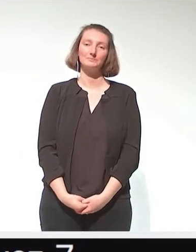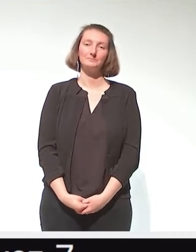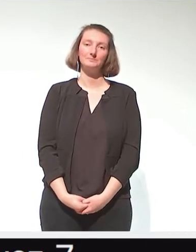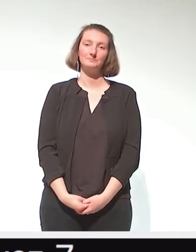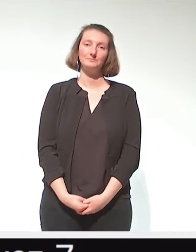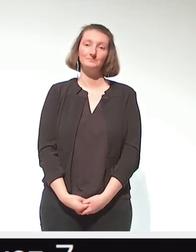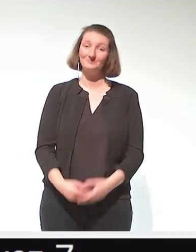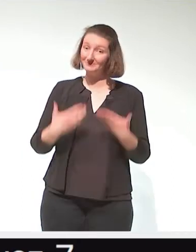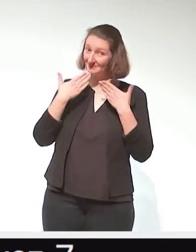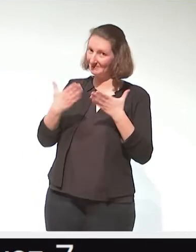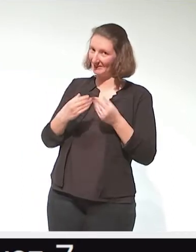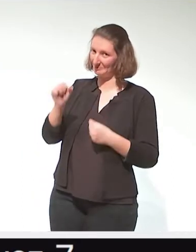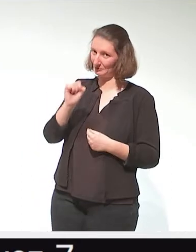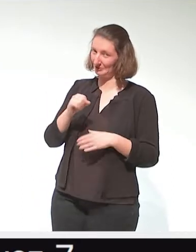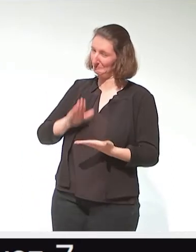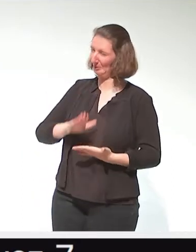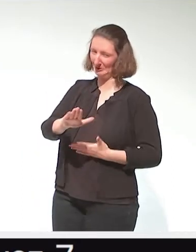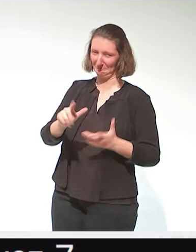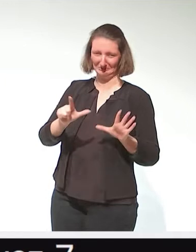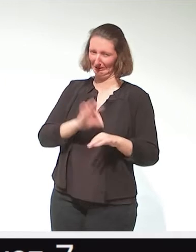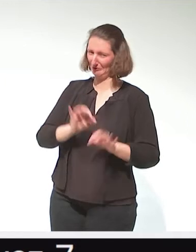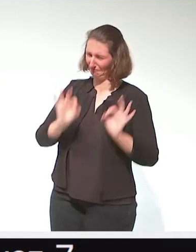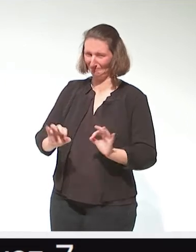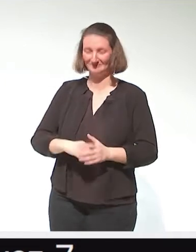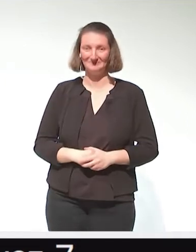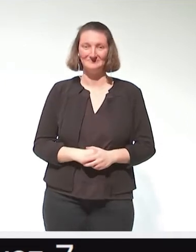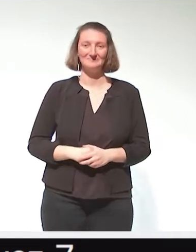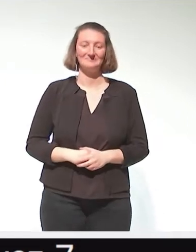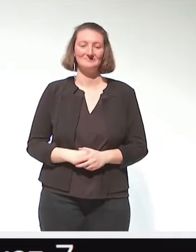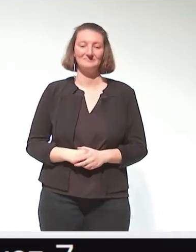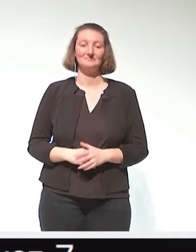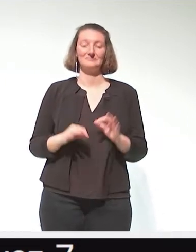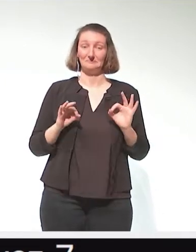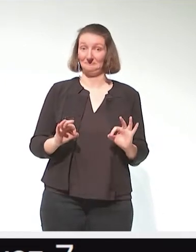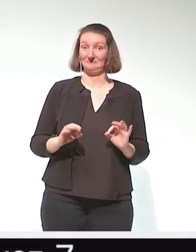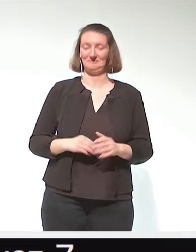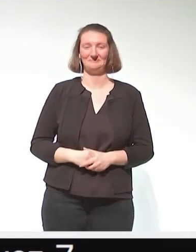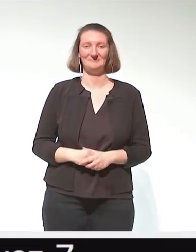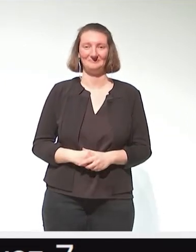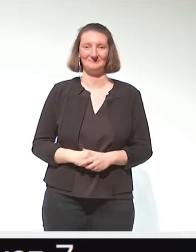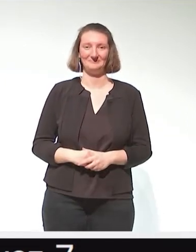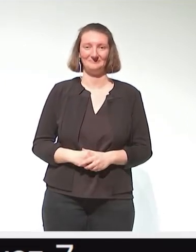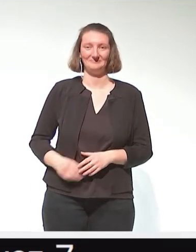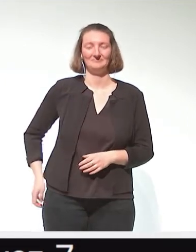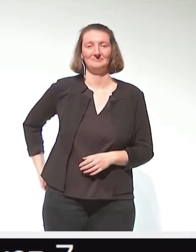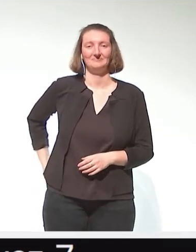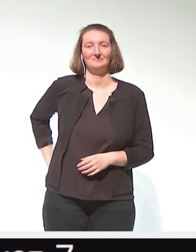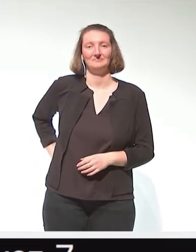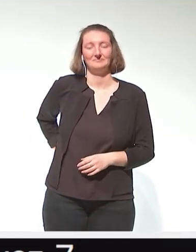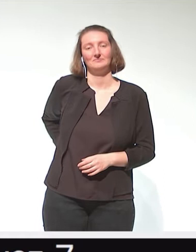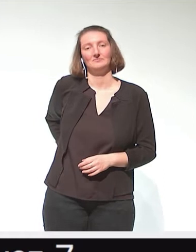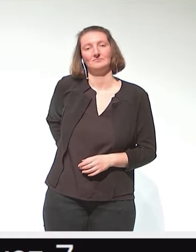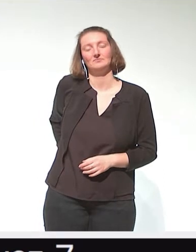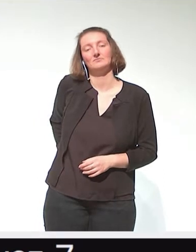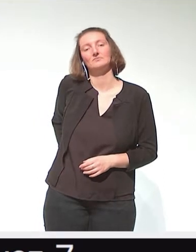I will keep 7 minutes, even less. And in order to do that, I might skip what I'm pretty sure the other speakers are